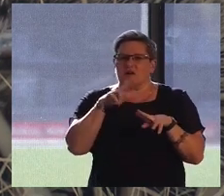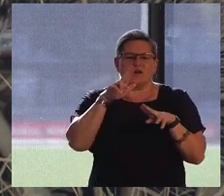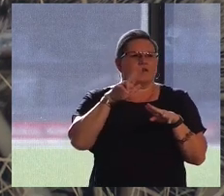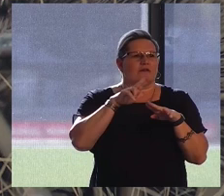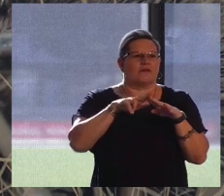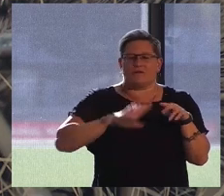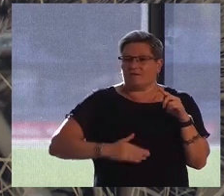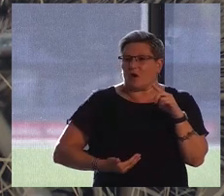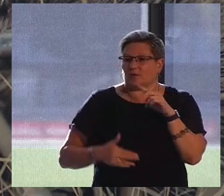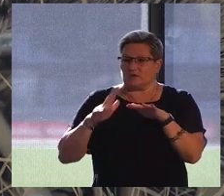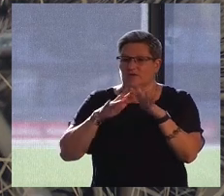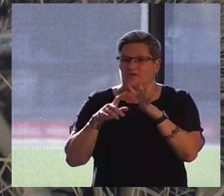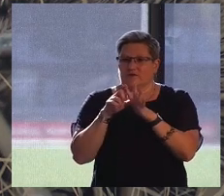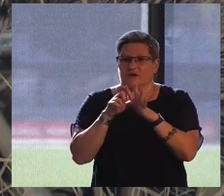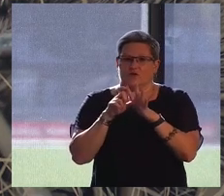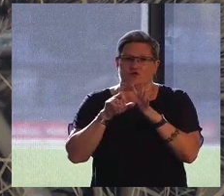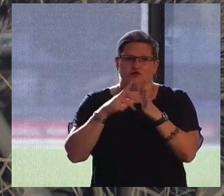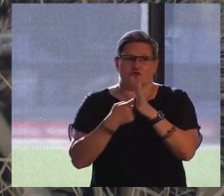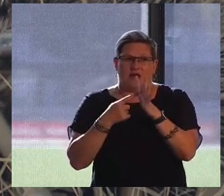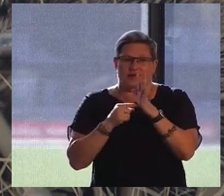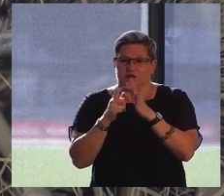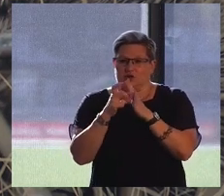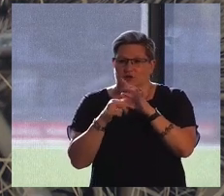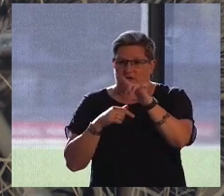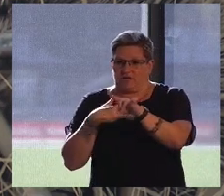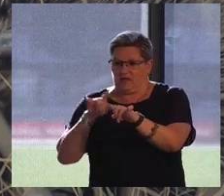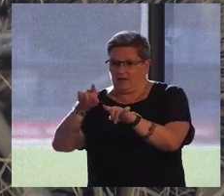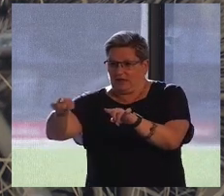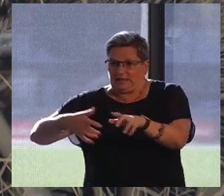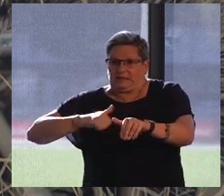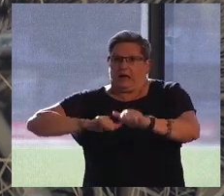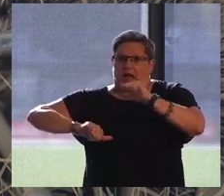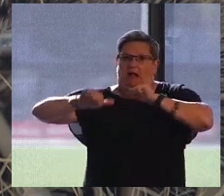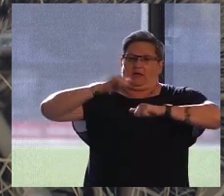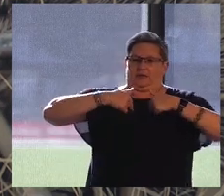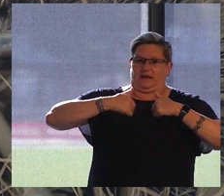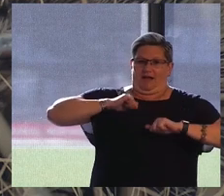know, that was probably panic zone for both of us, if I can be honest.